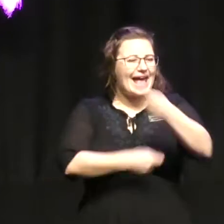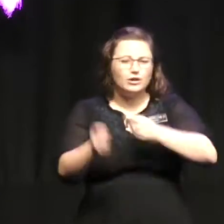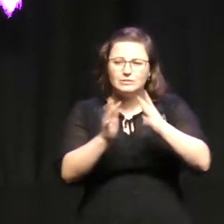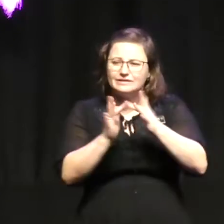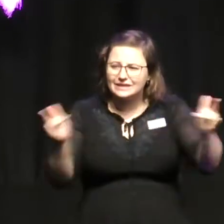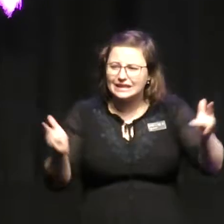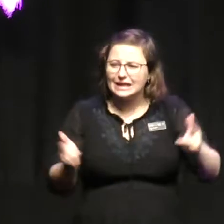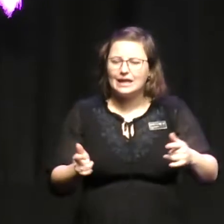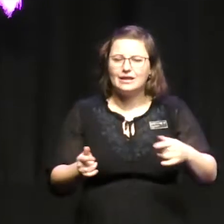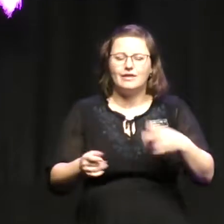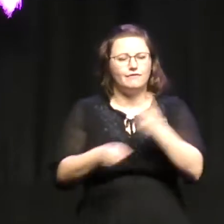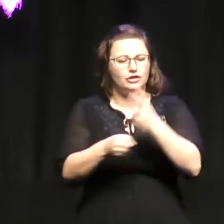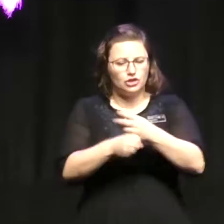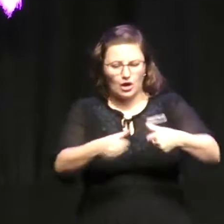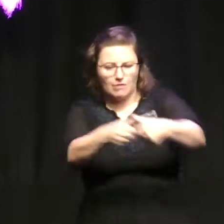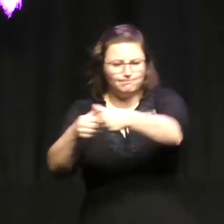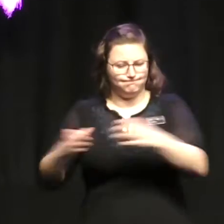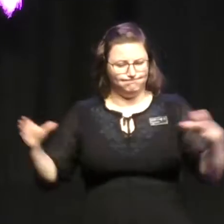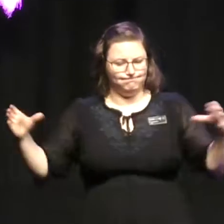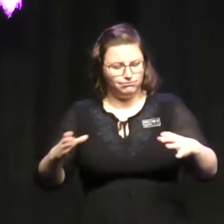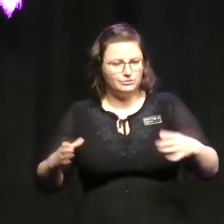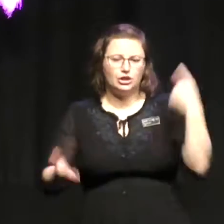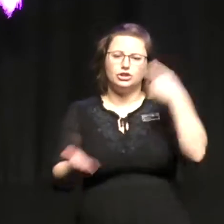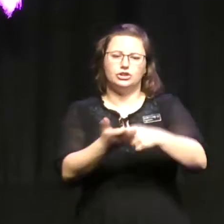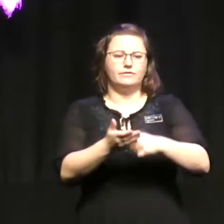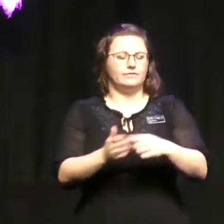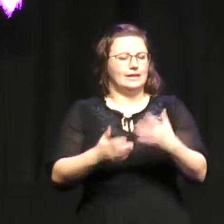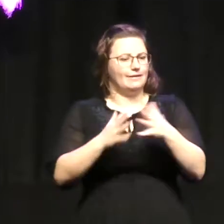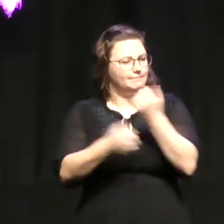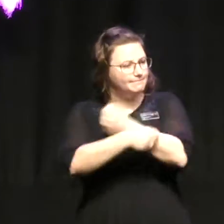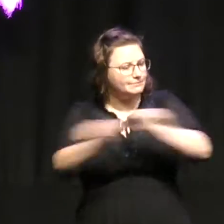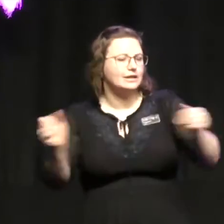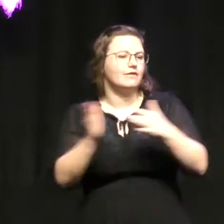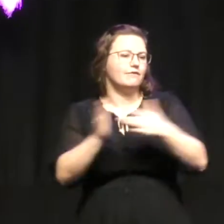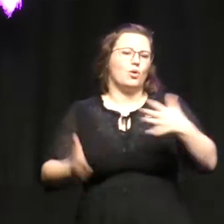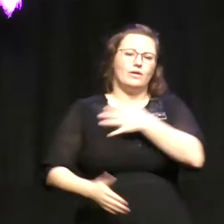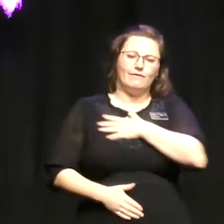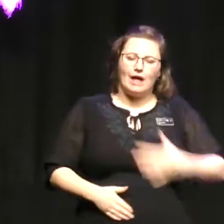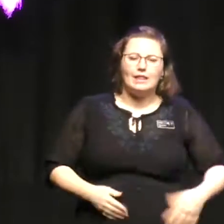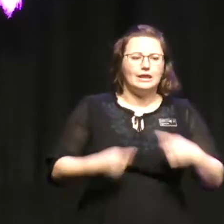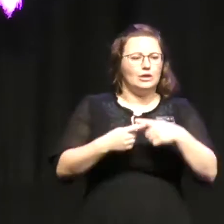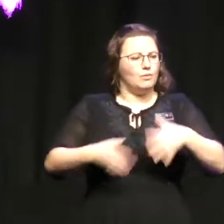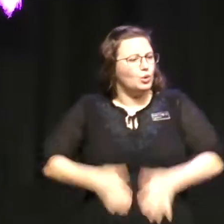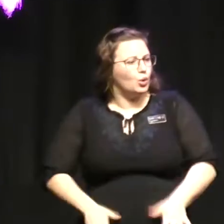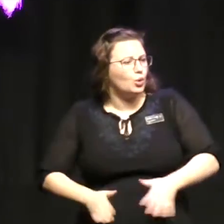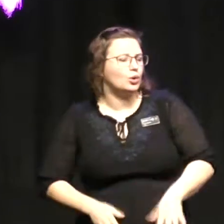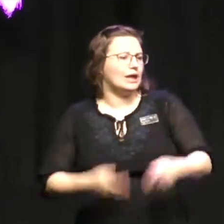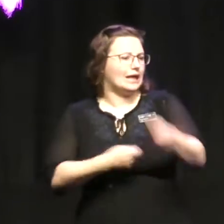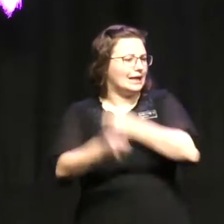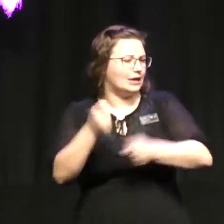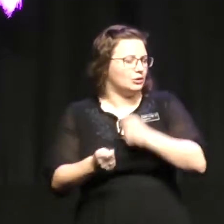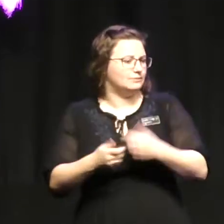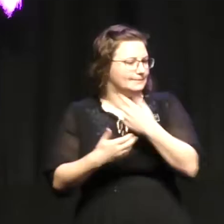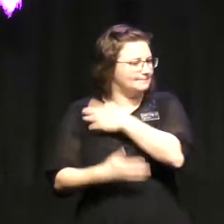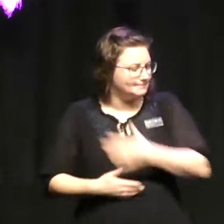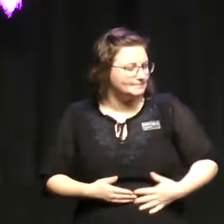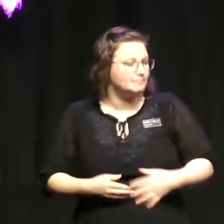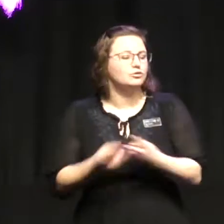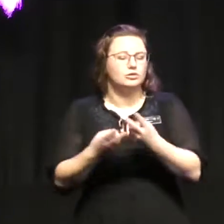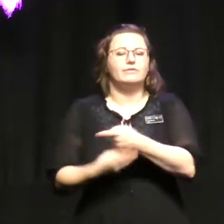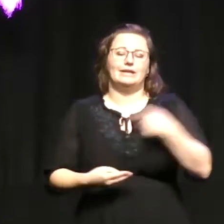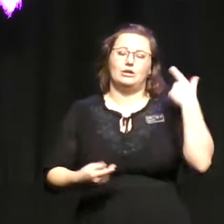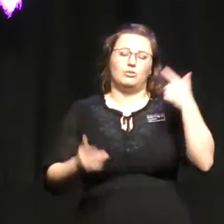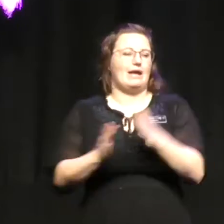to seek freedom from poverty, hunger, and starvation, is a human right. To live a life